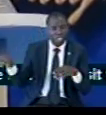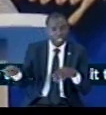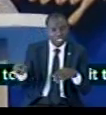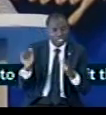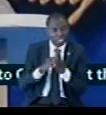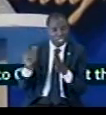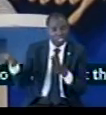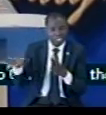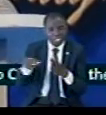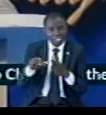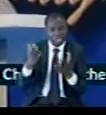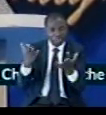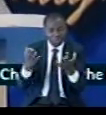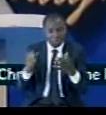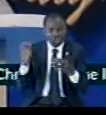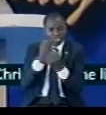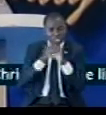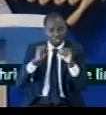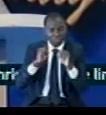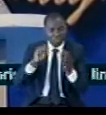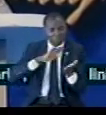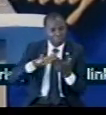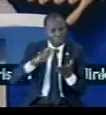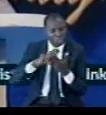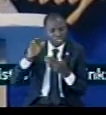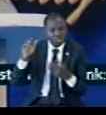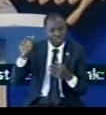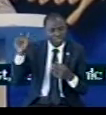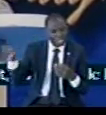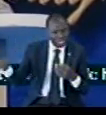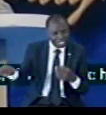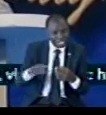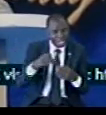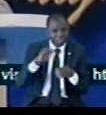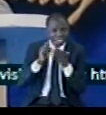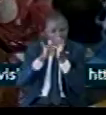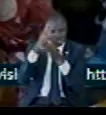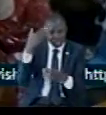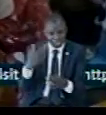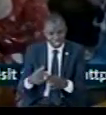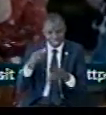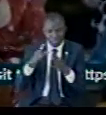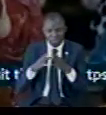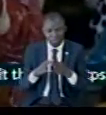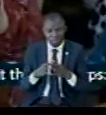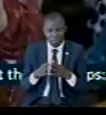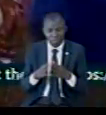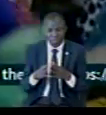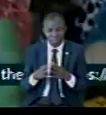your forgiveness now. Forgive them in Jesus' name.